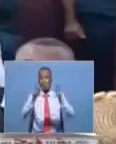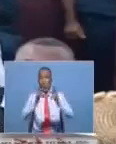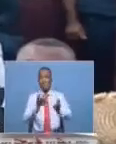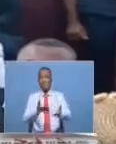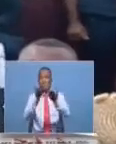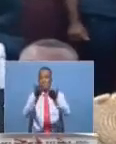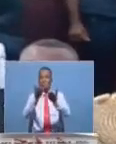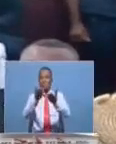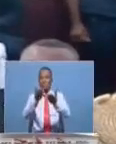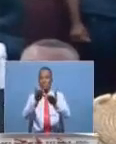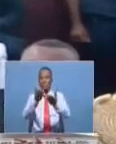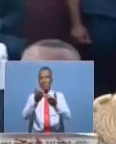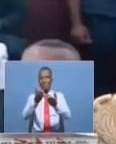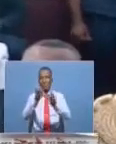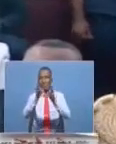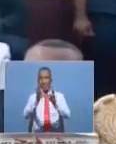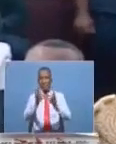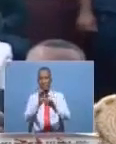Order